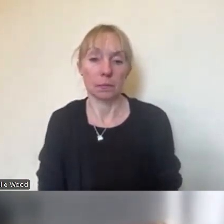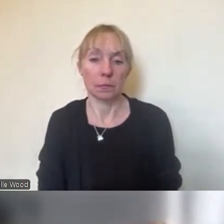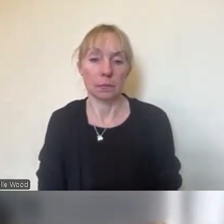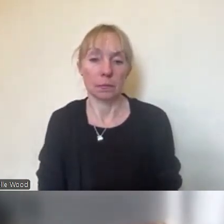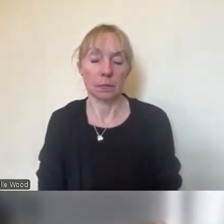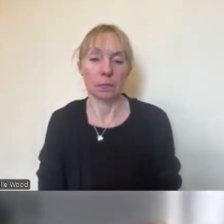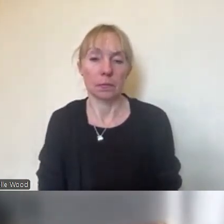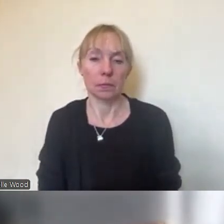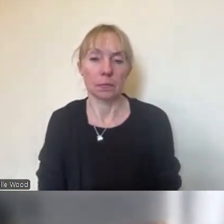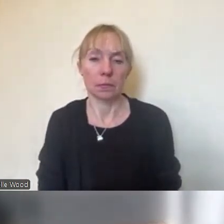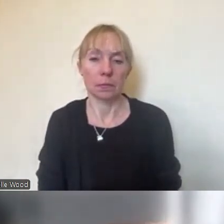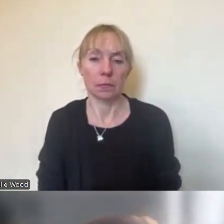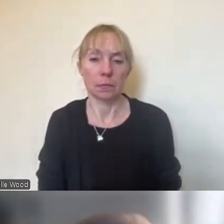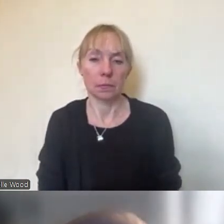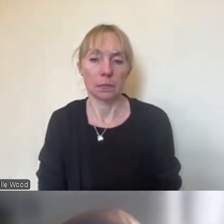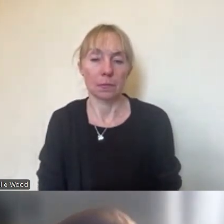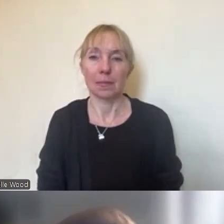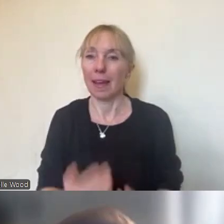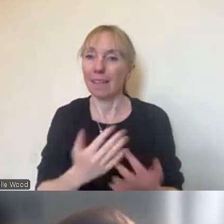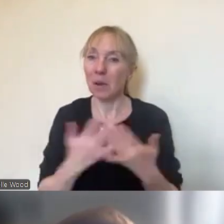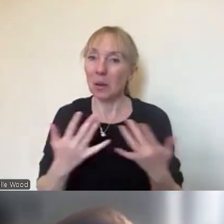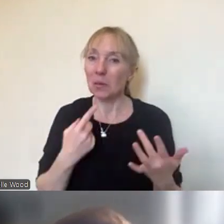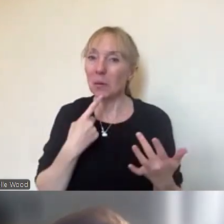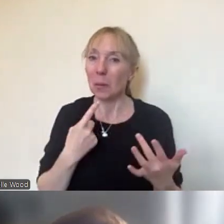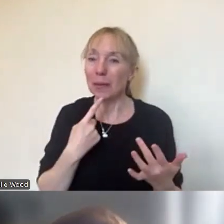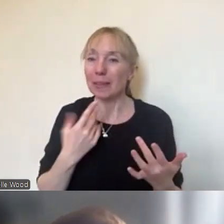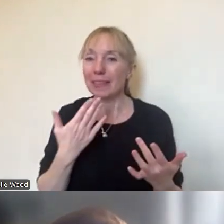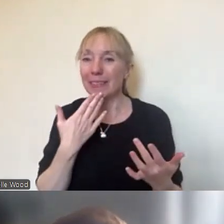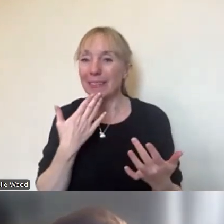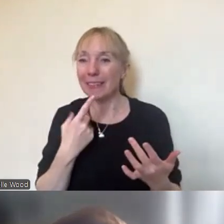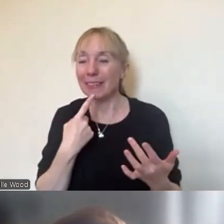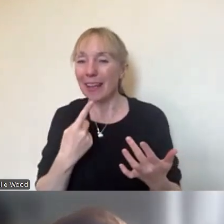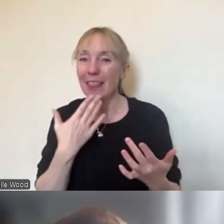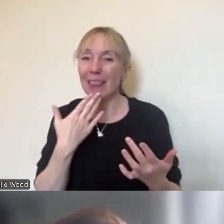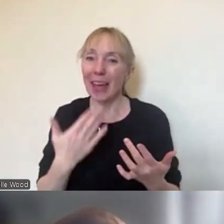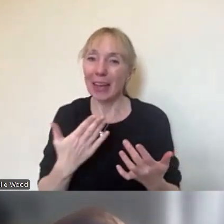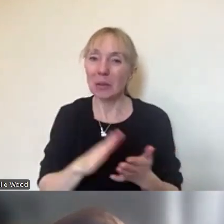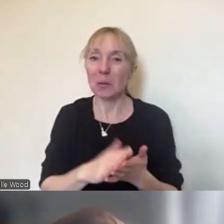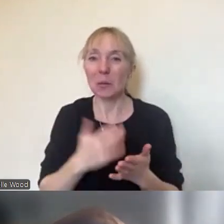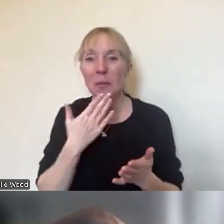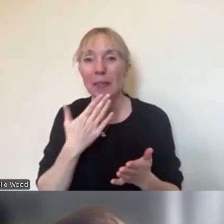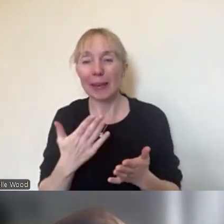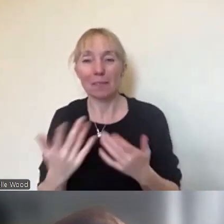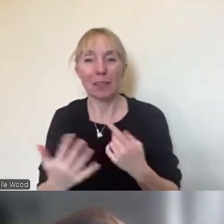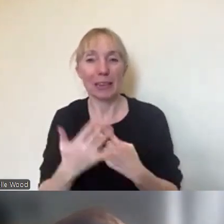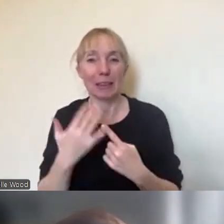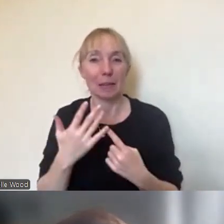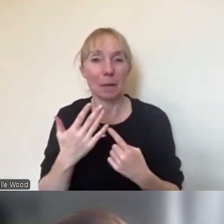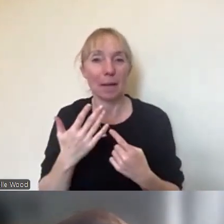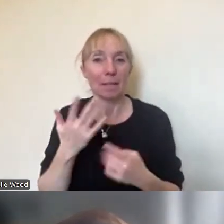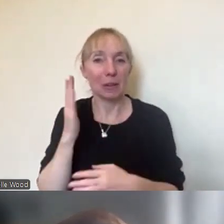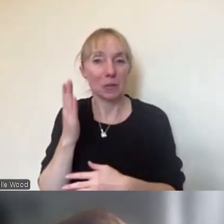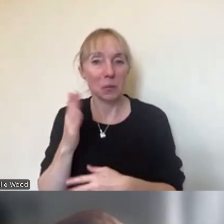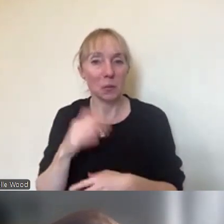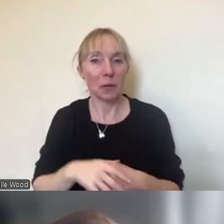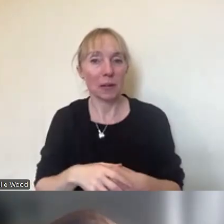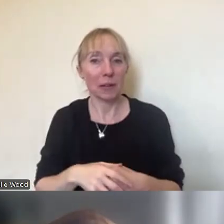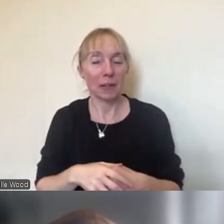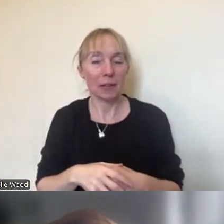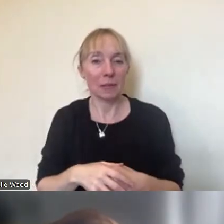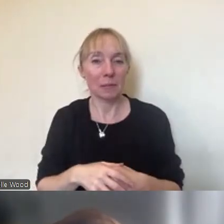Great. I'm just having a look through lots of comments saying thank you. Thanks so much for the inspiring talk. Some